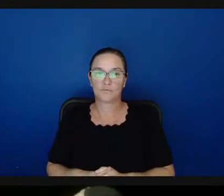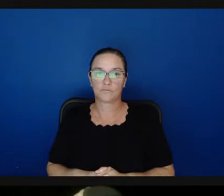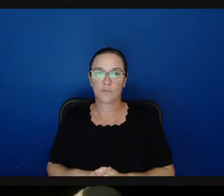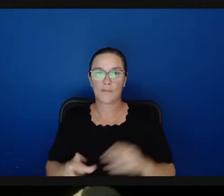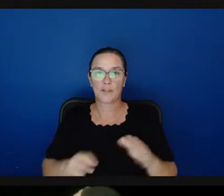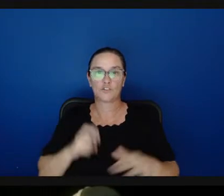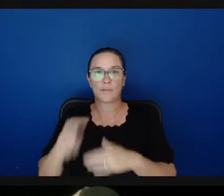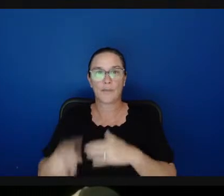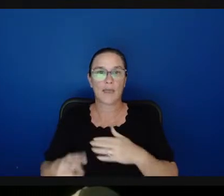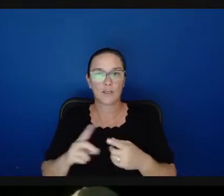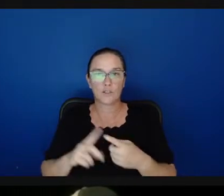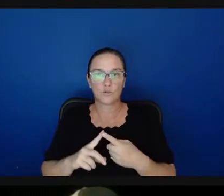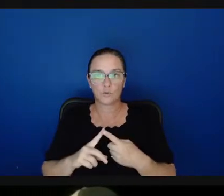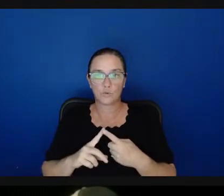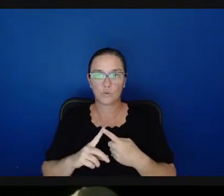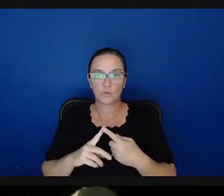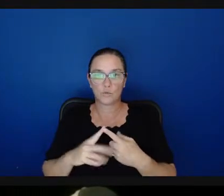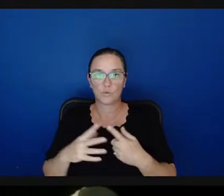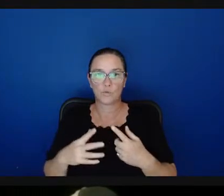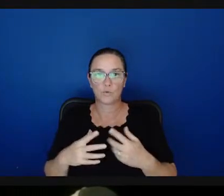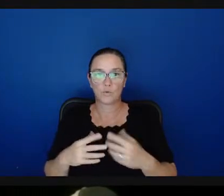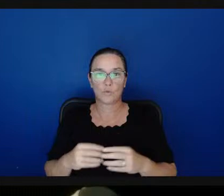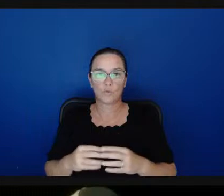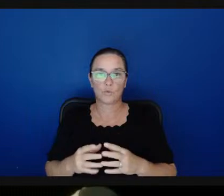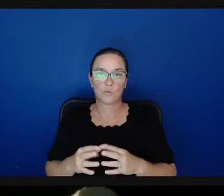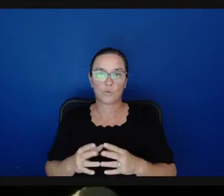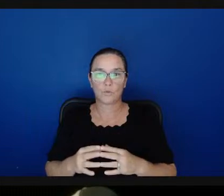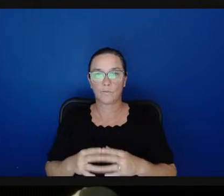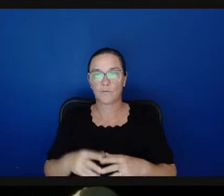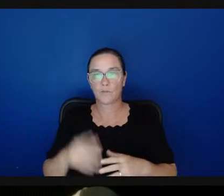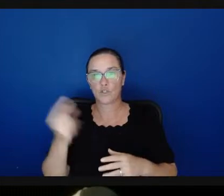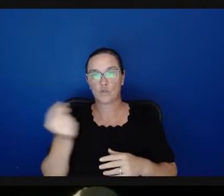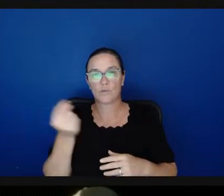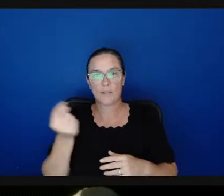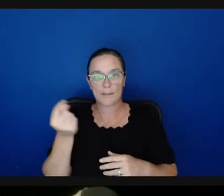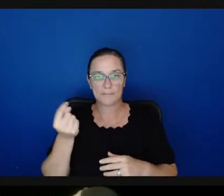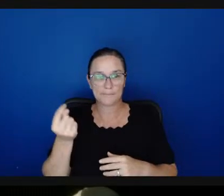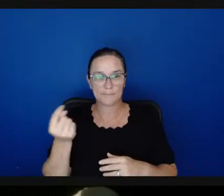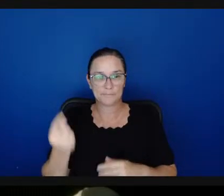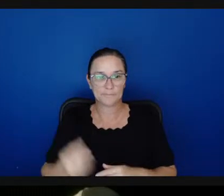here to, let's come to Tuesday, let's call it.